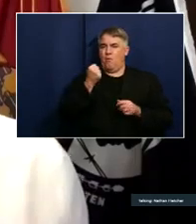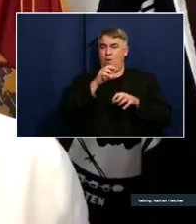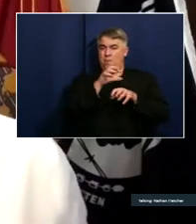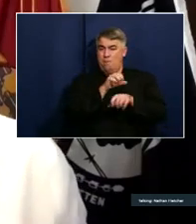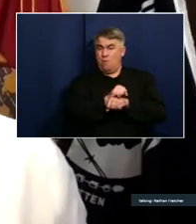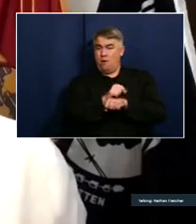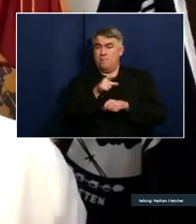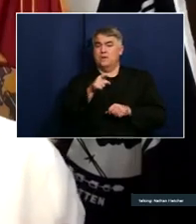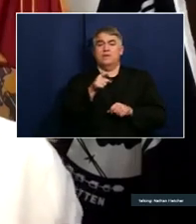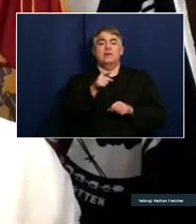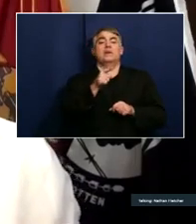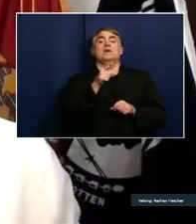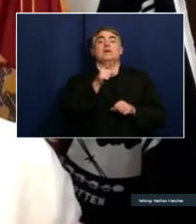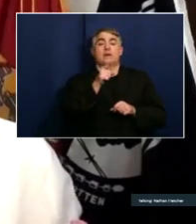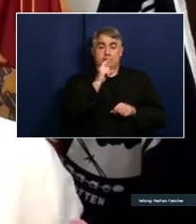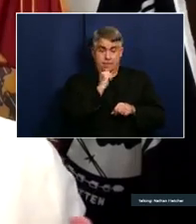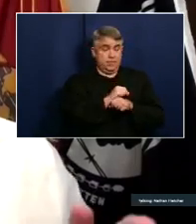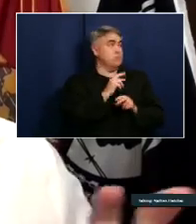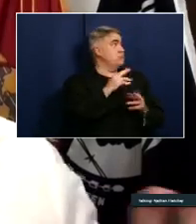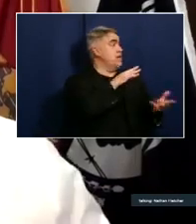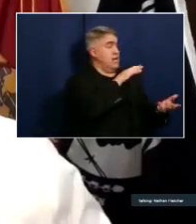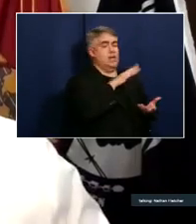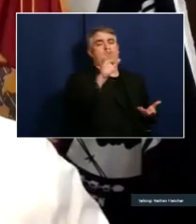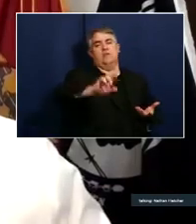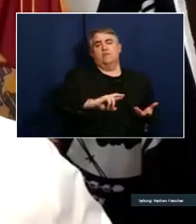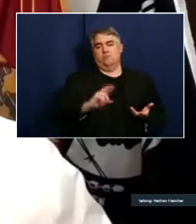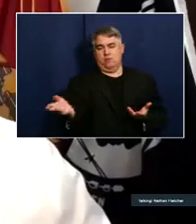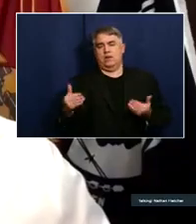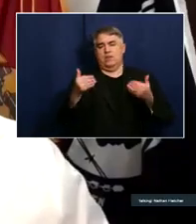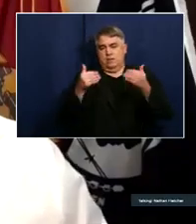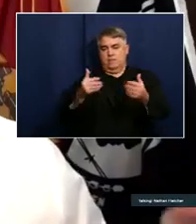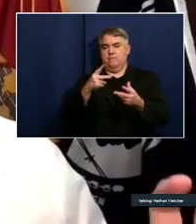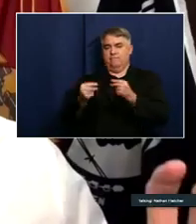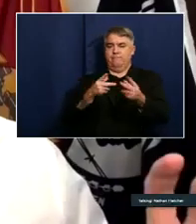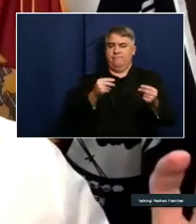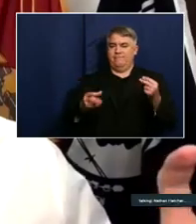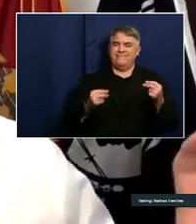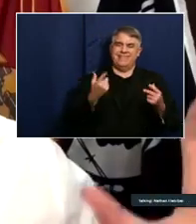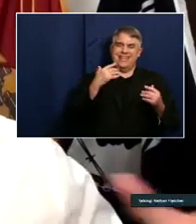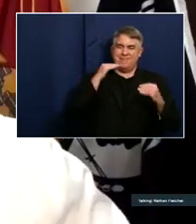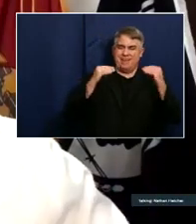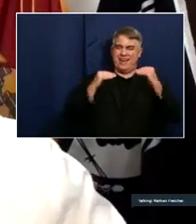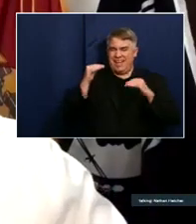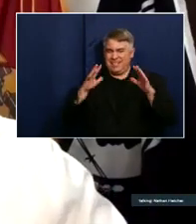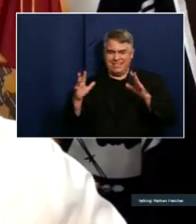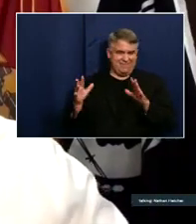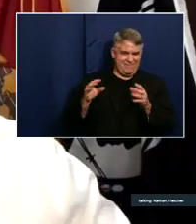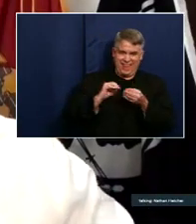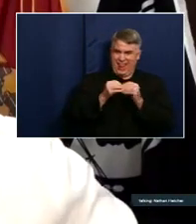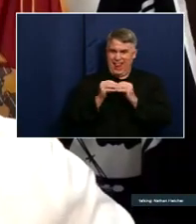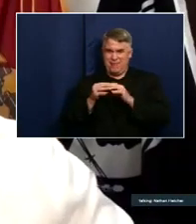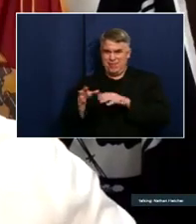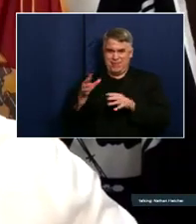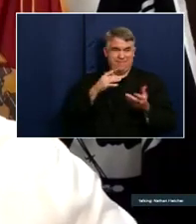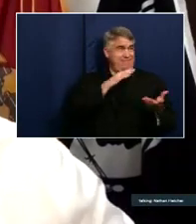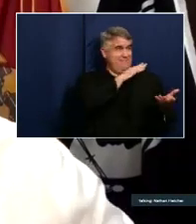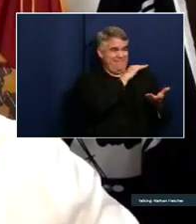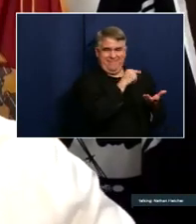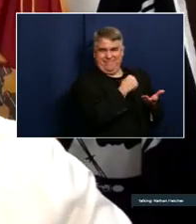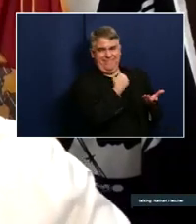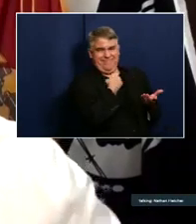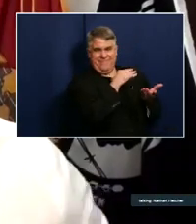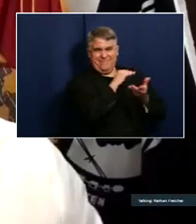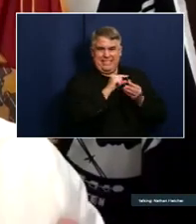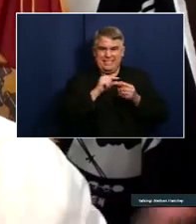arrive. You know, it's a balance of pushing as hard as you can, but also, again, not scheduling appointments for a vaccine that may not